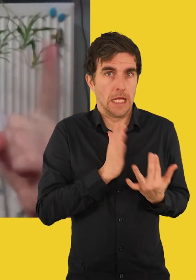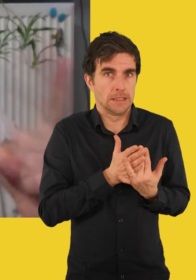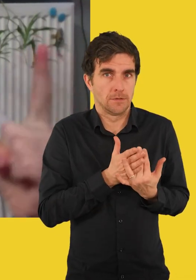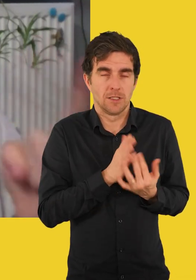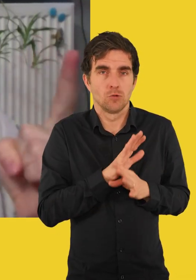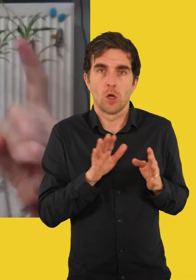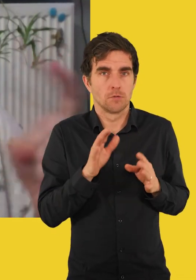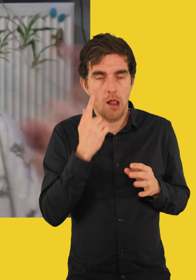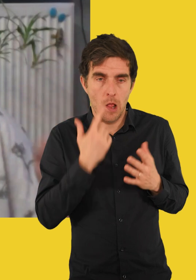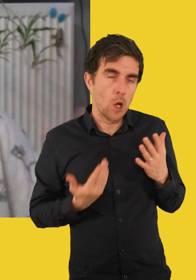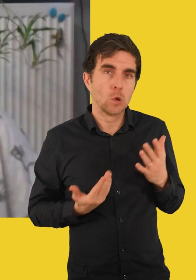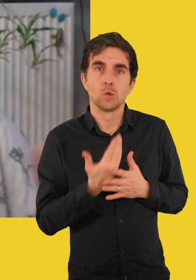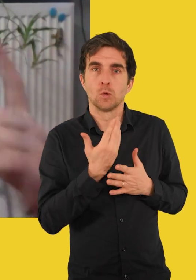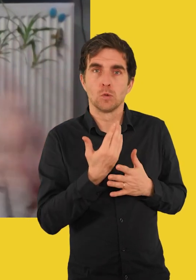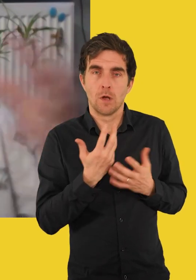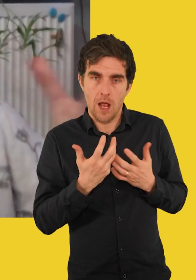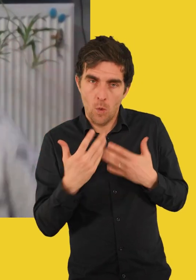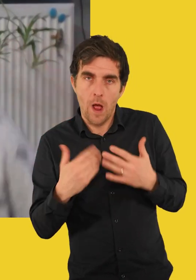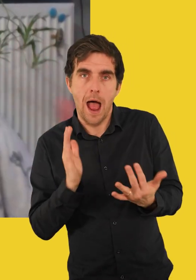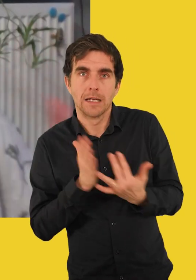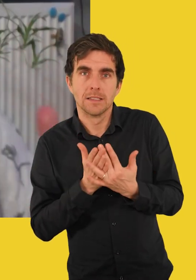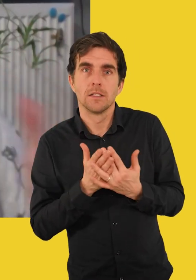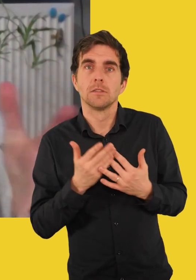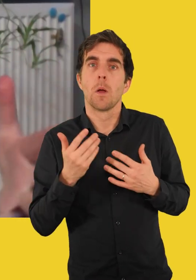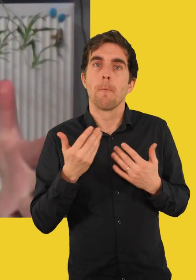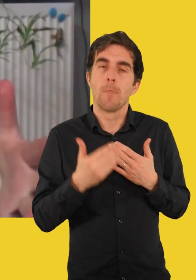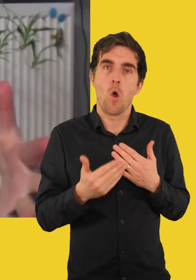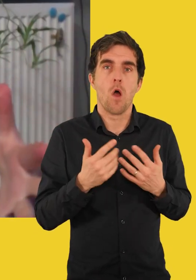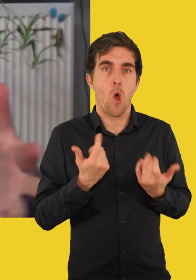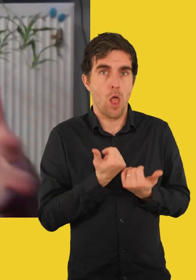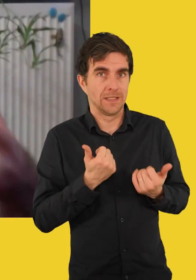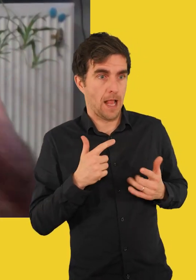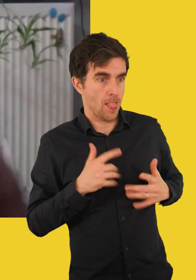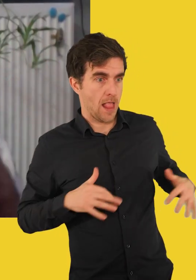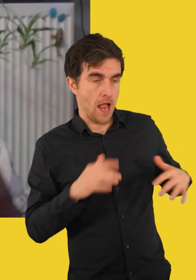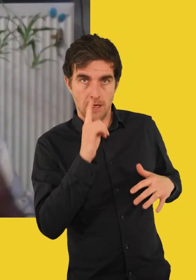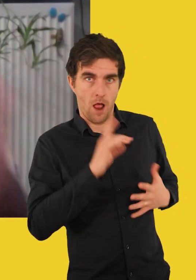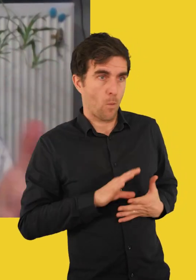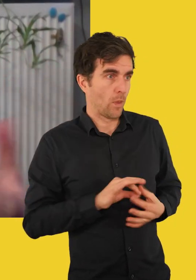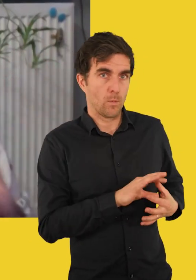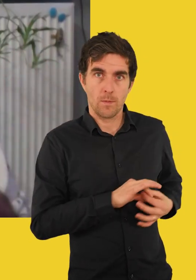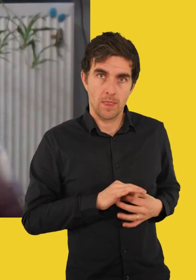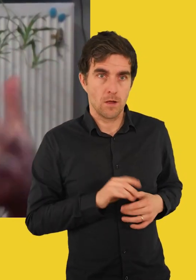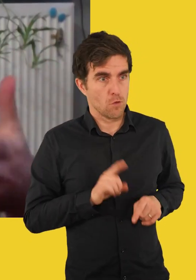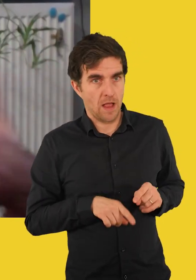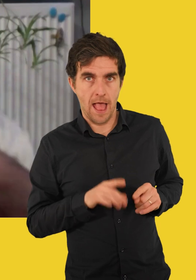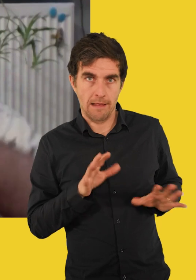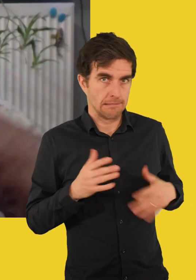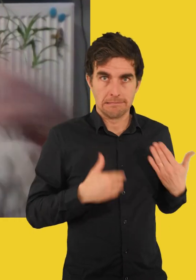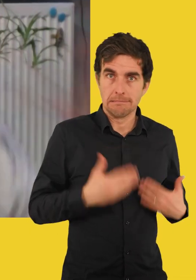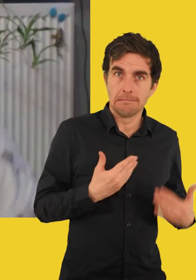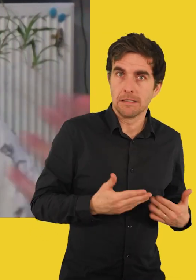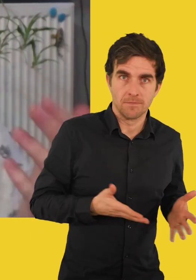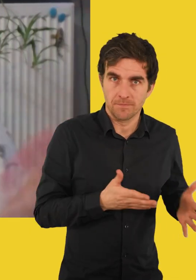make one new way of doing things an accessible way. It's rather to make many coexisting ways that